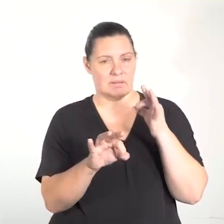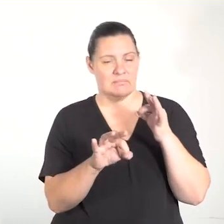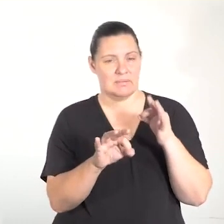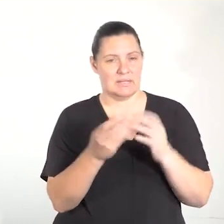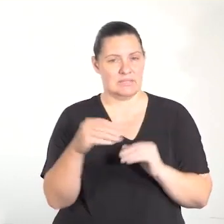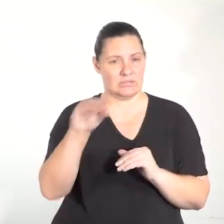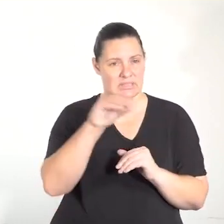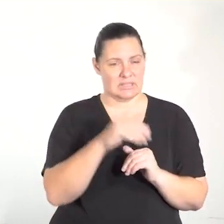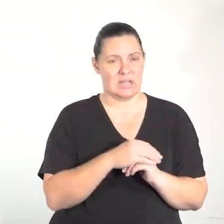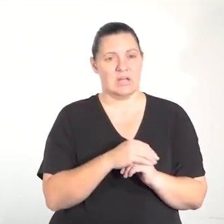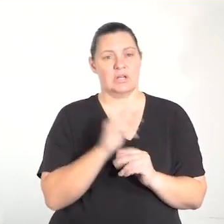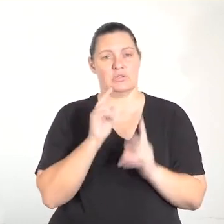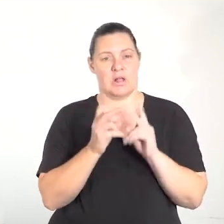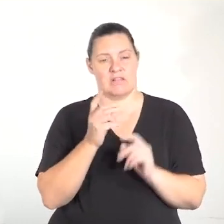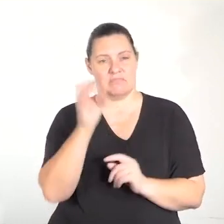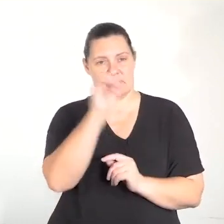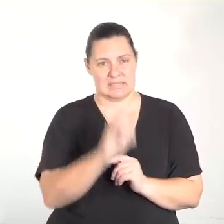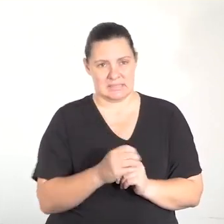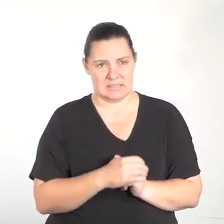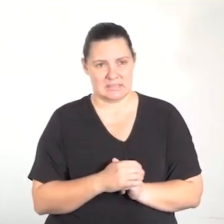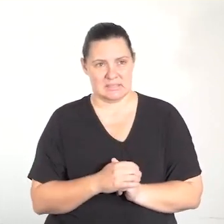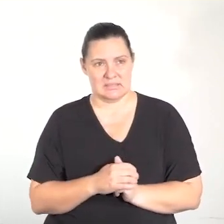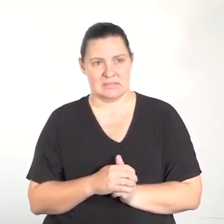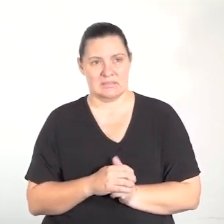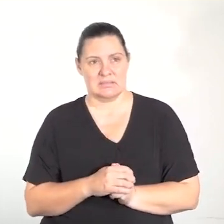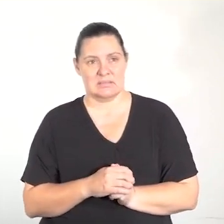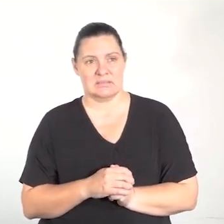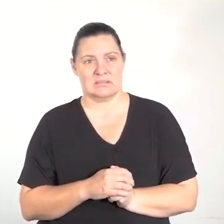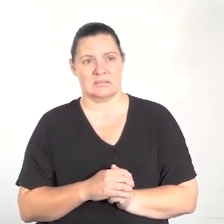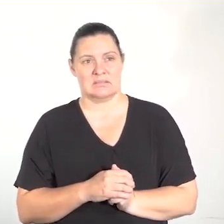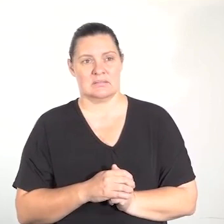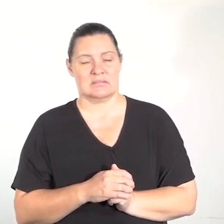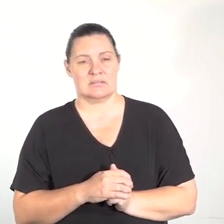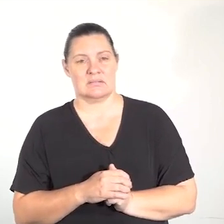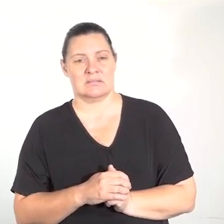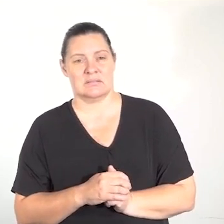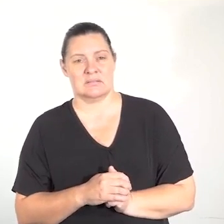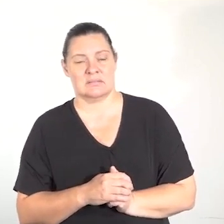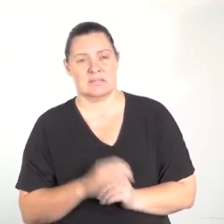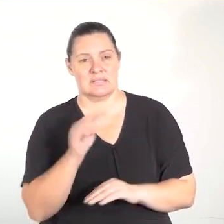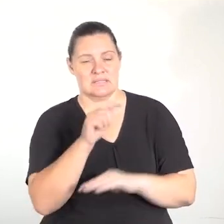The simple interest was 12%. So that is 12